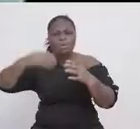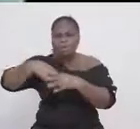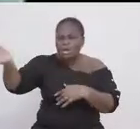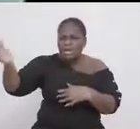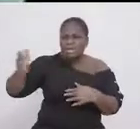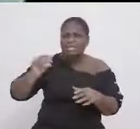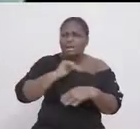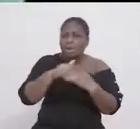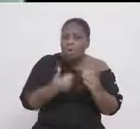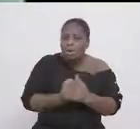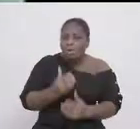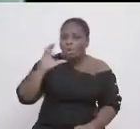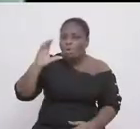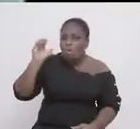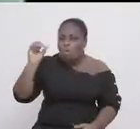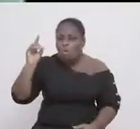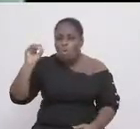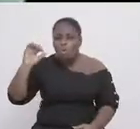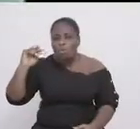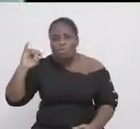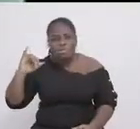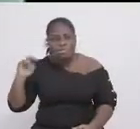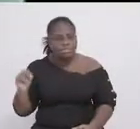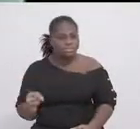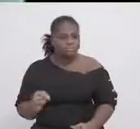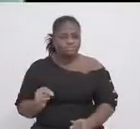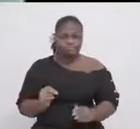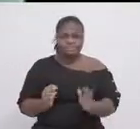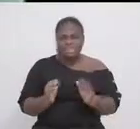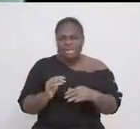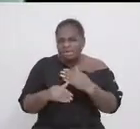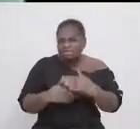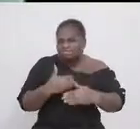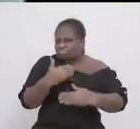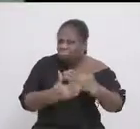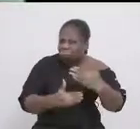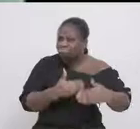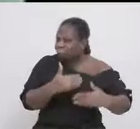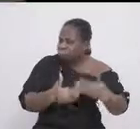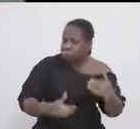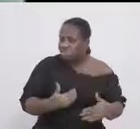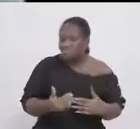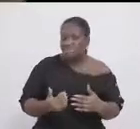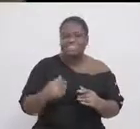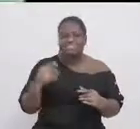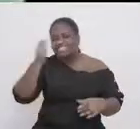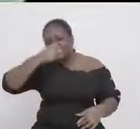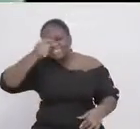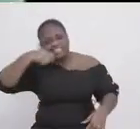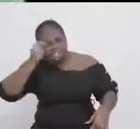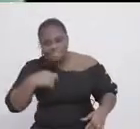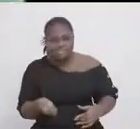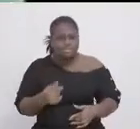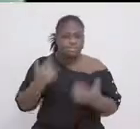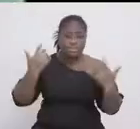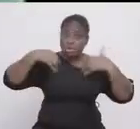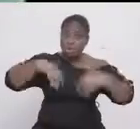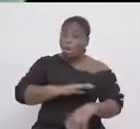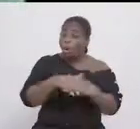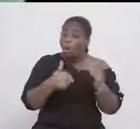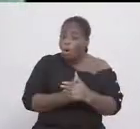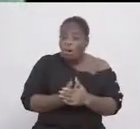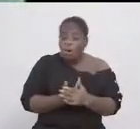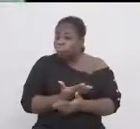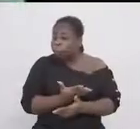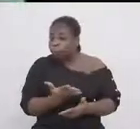of coding. They are going through sequence. It's a form of coding. They are going through algorithms. Like when you wake up, you brush your teeth, you put on. They're already going